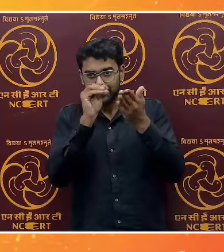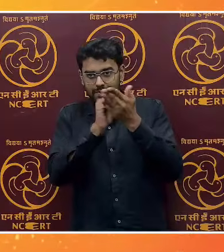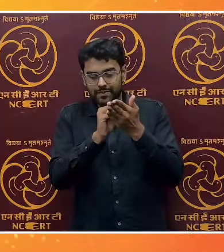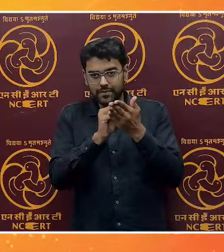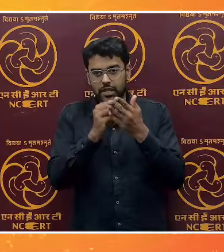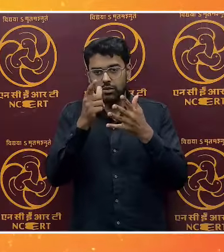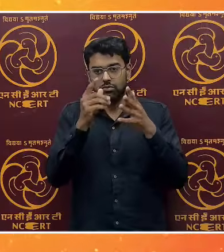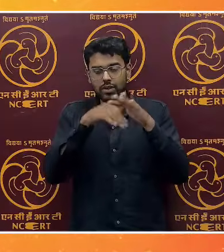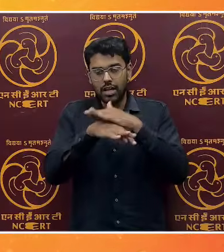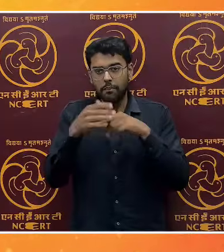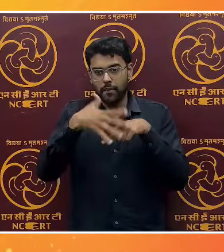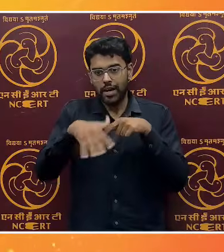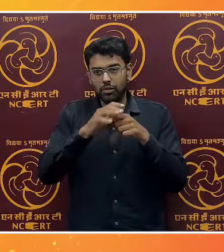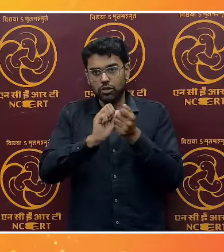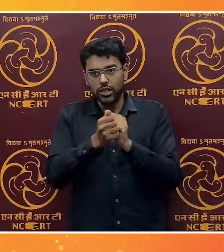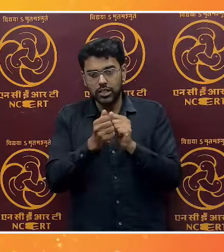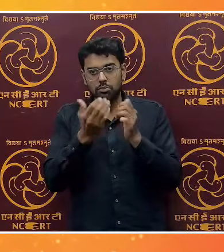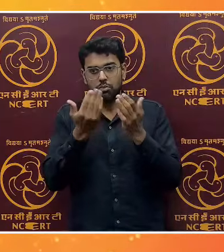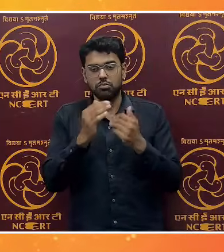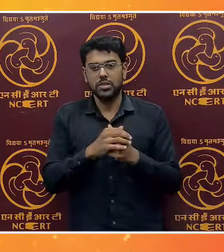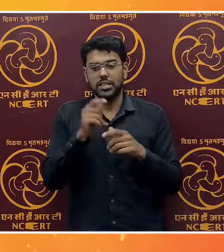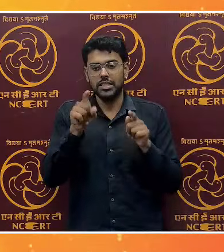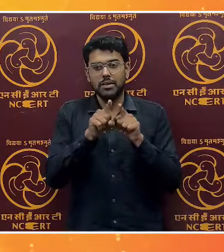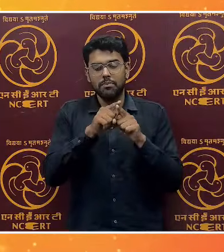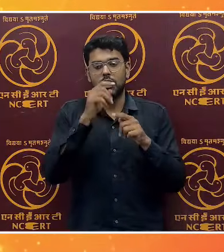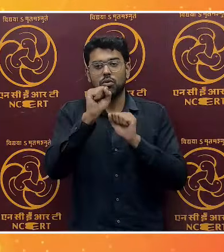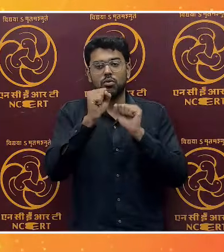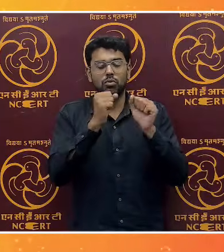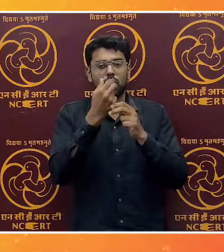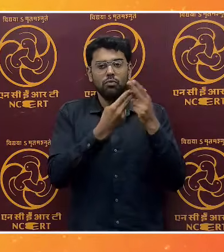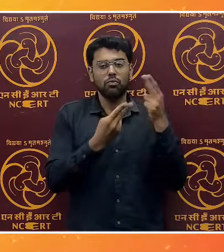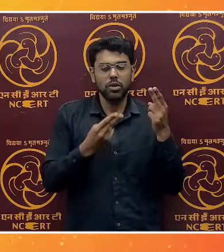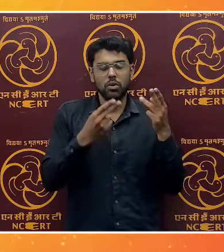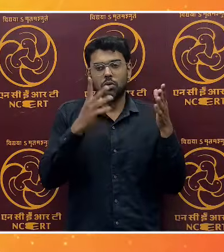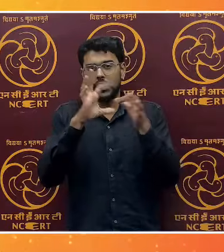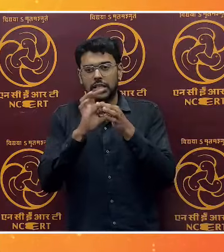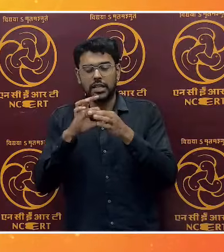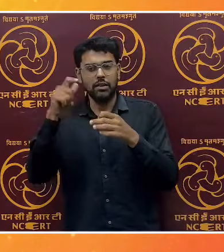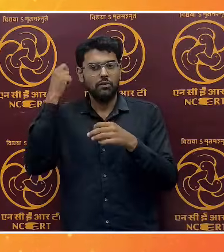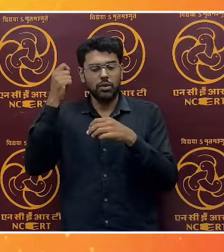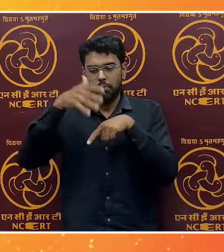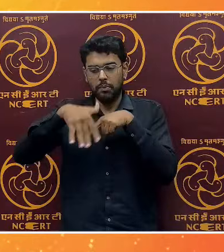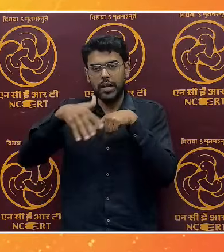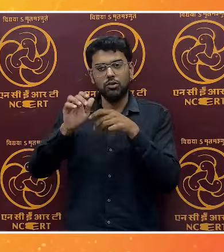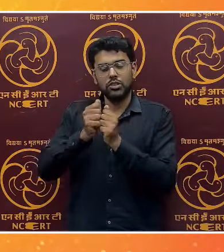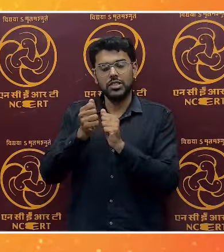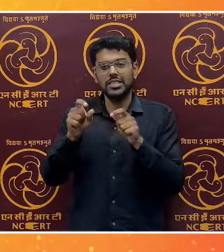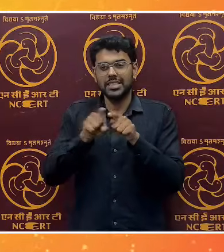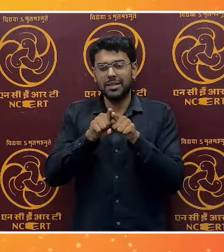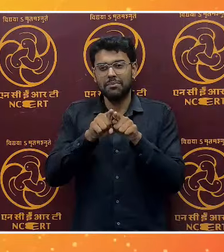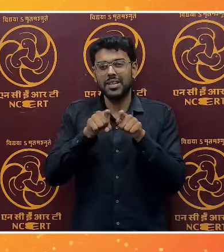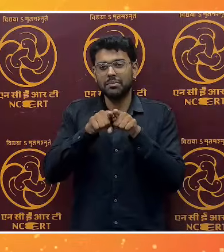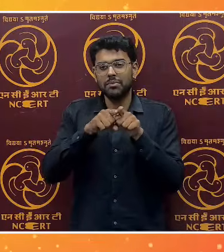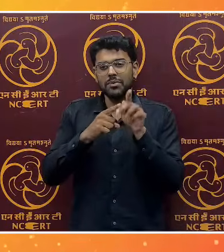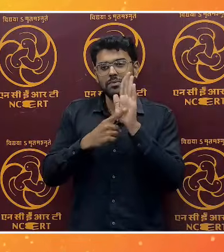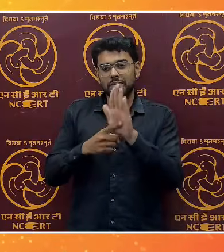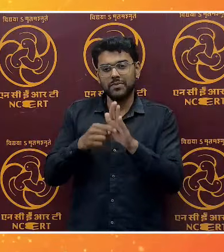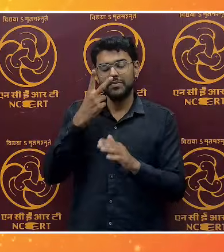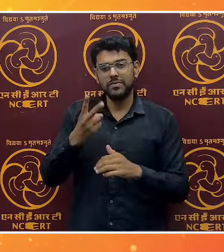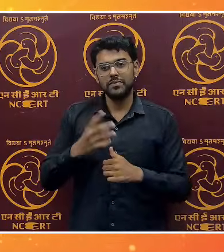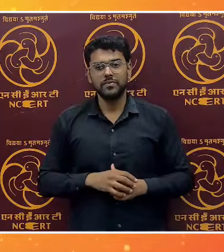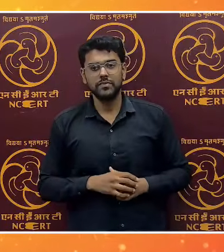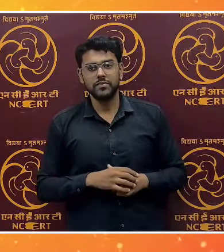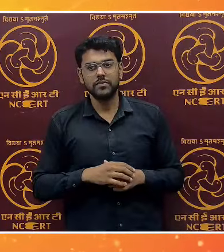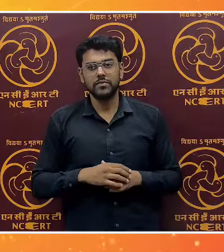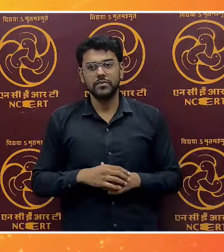place any image, any video. As per your script and as per your idea. As you can see in that example which I have shown you,